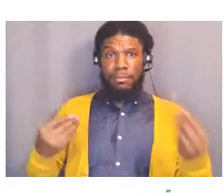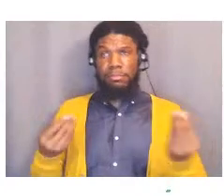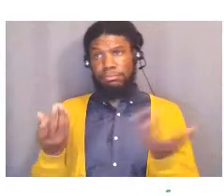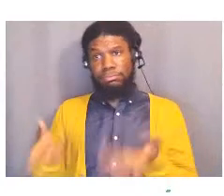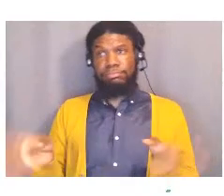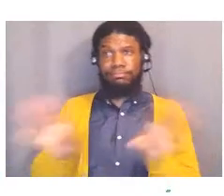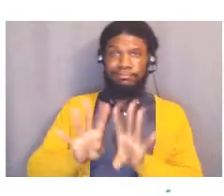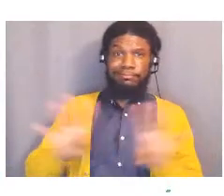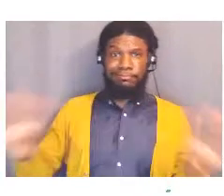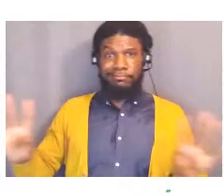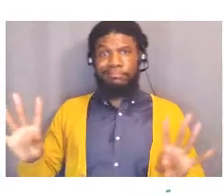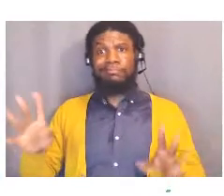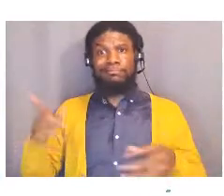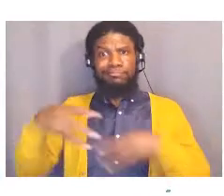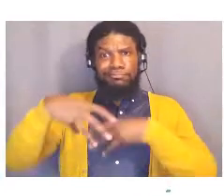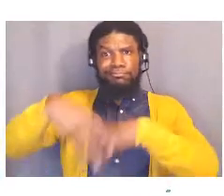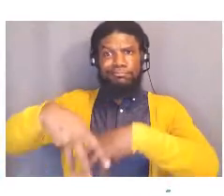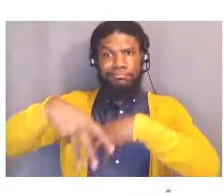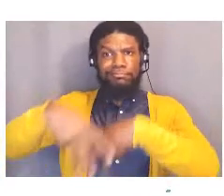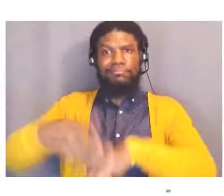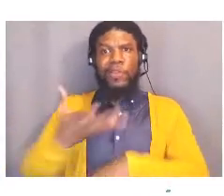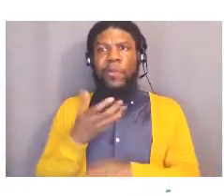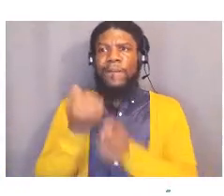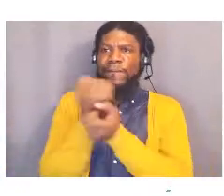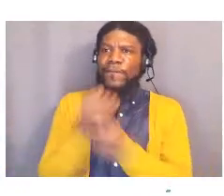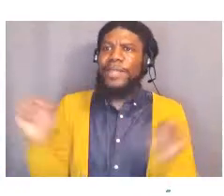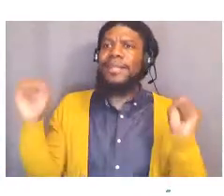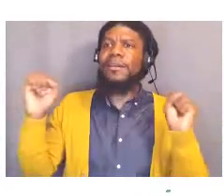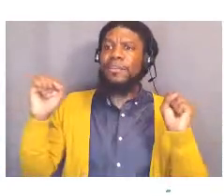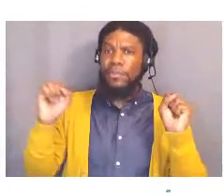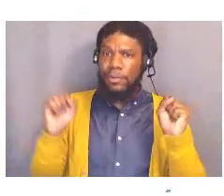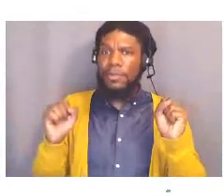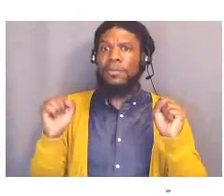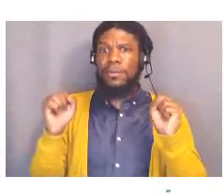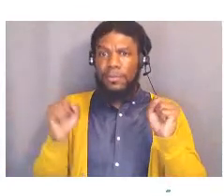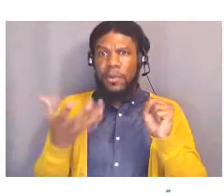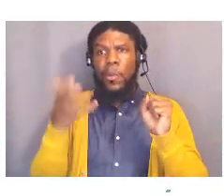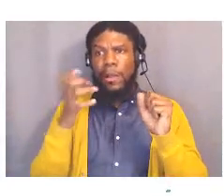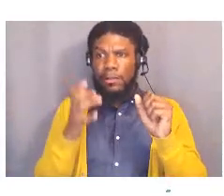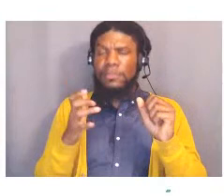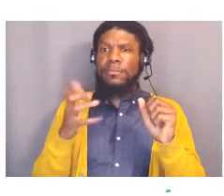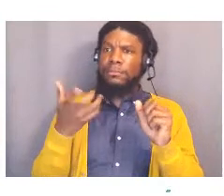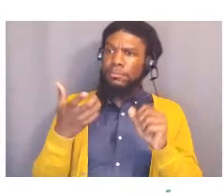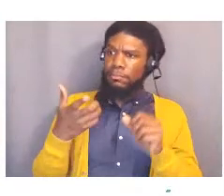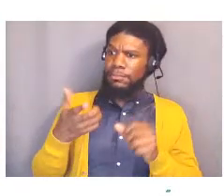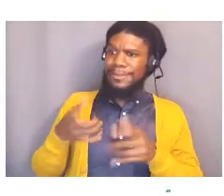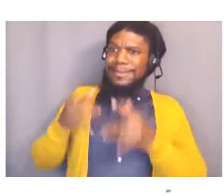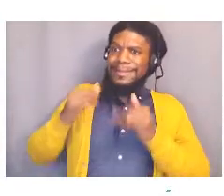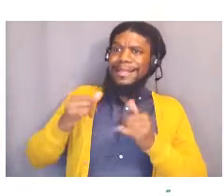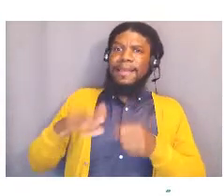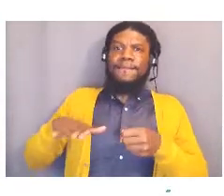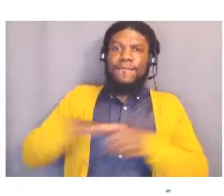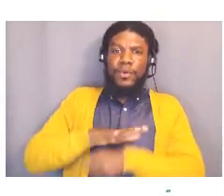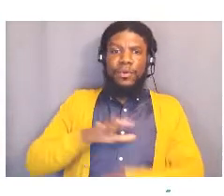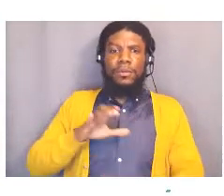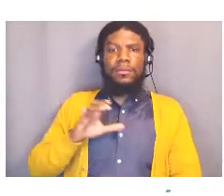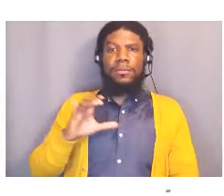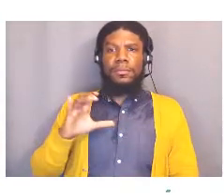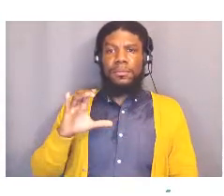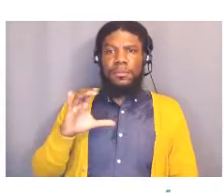their freedoms. They wanted to be treated as full citizens, not second